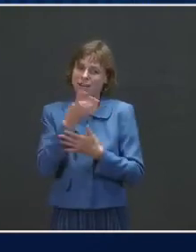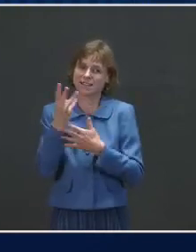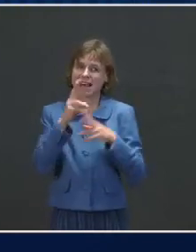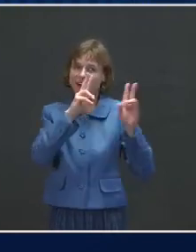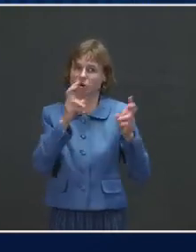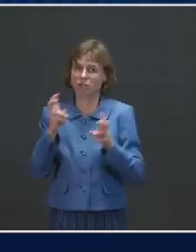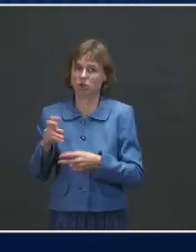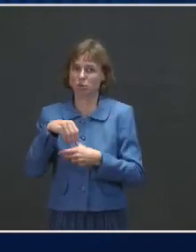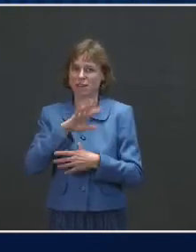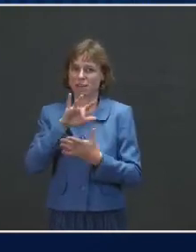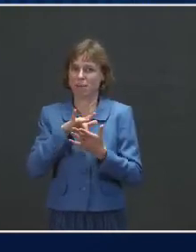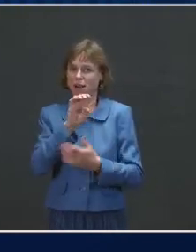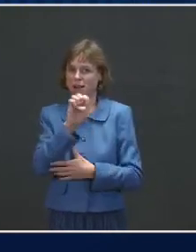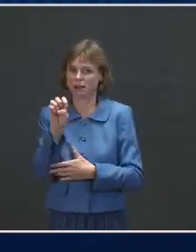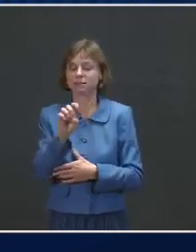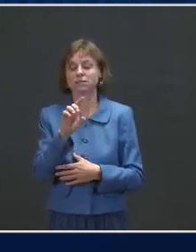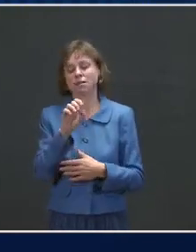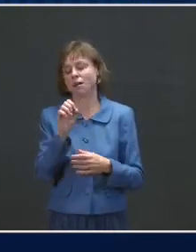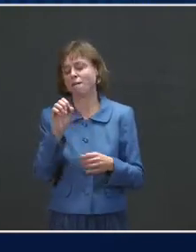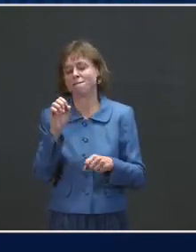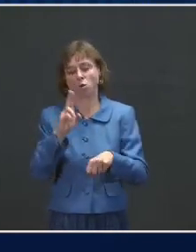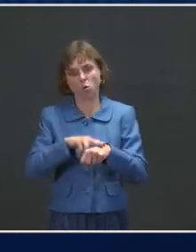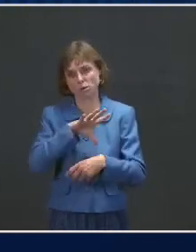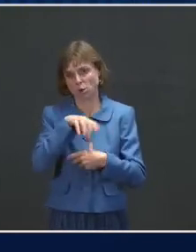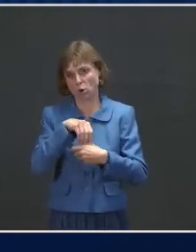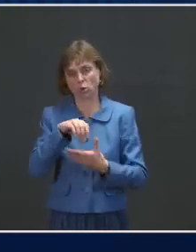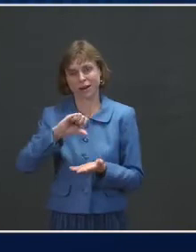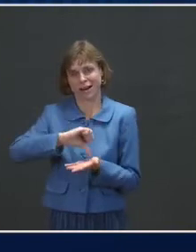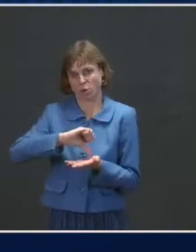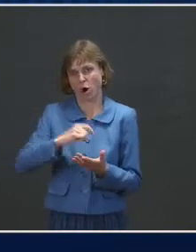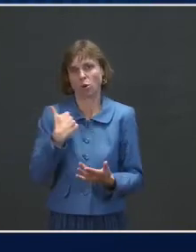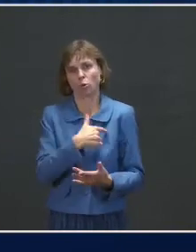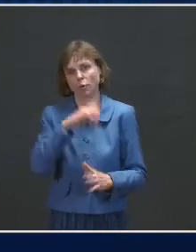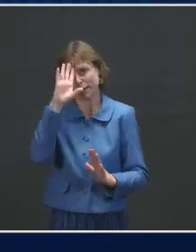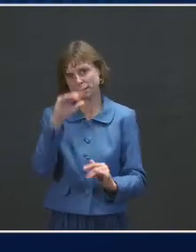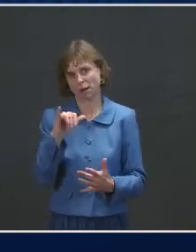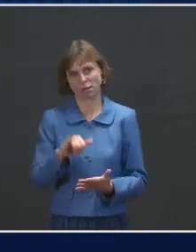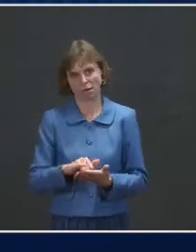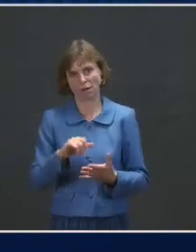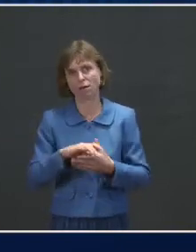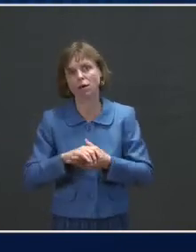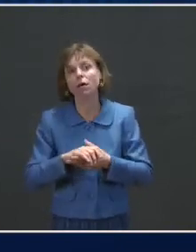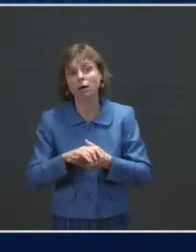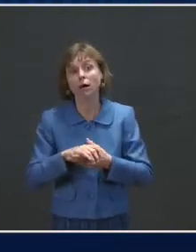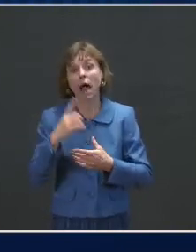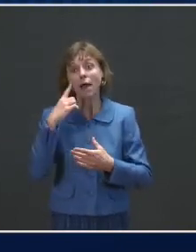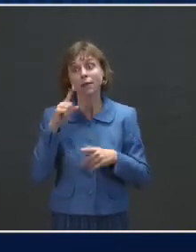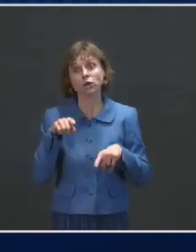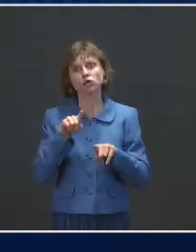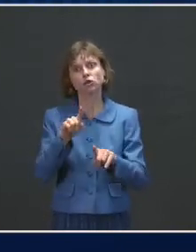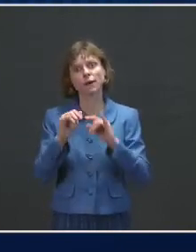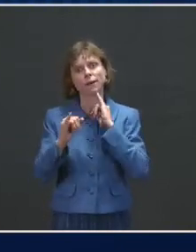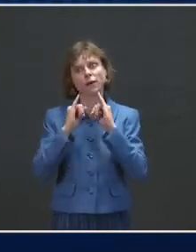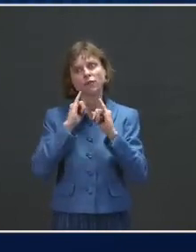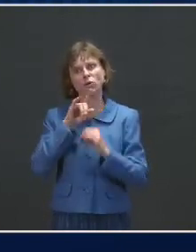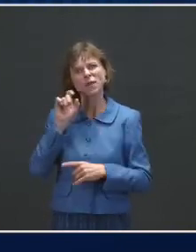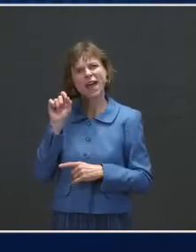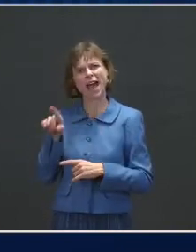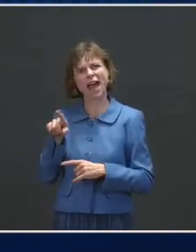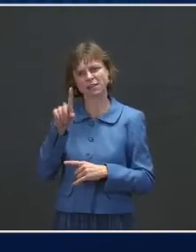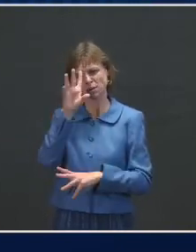a topic of discussion, or was expected to be a topic of discussion. I think during the interview, the president was asked